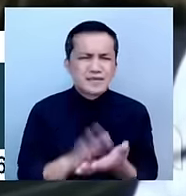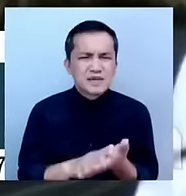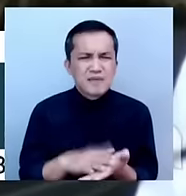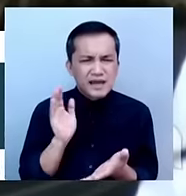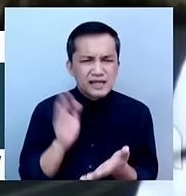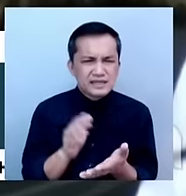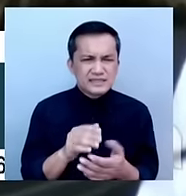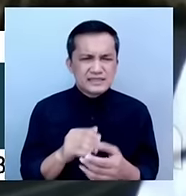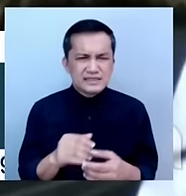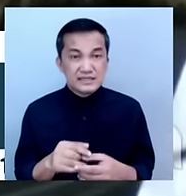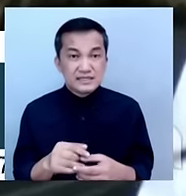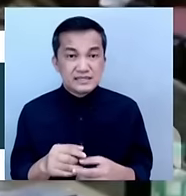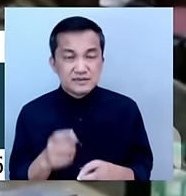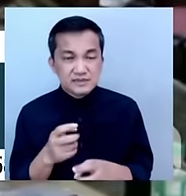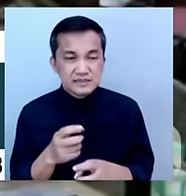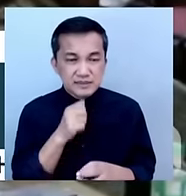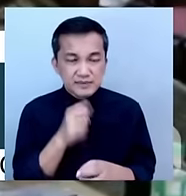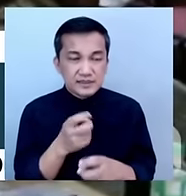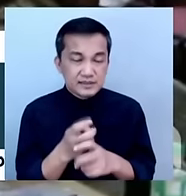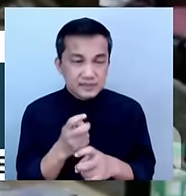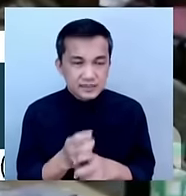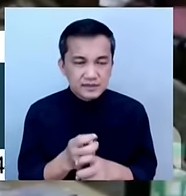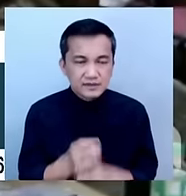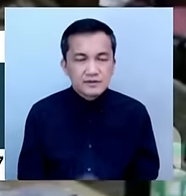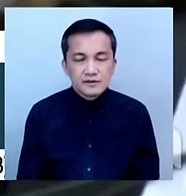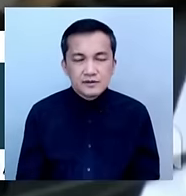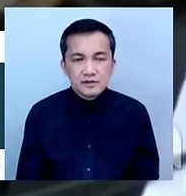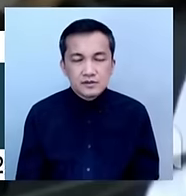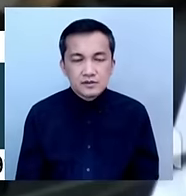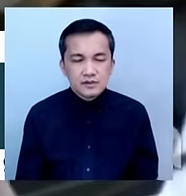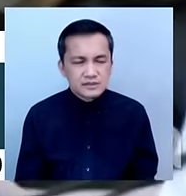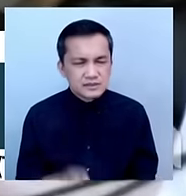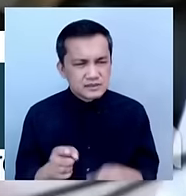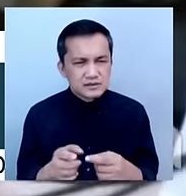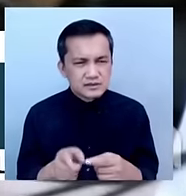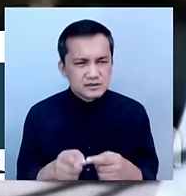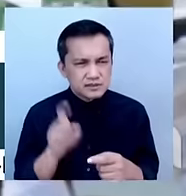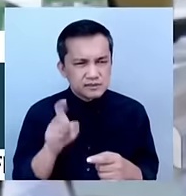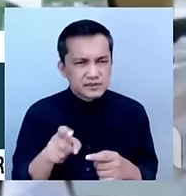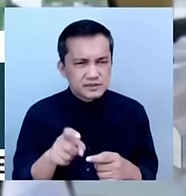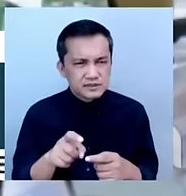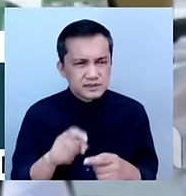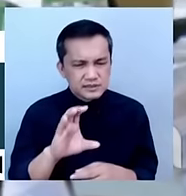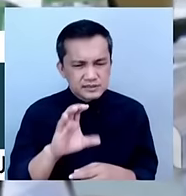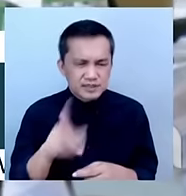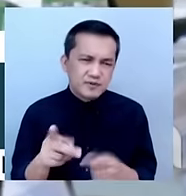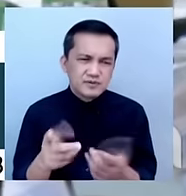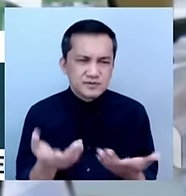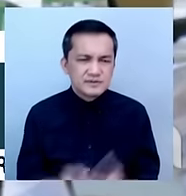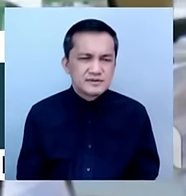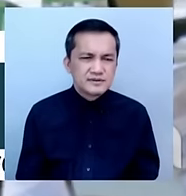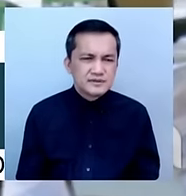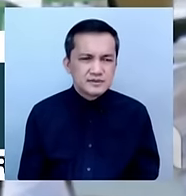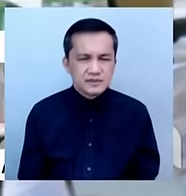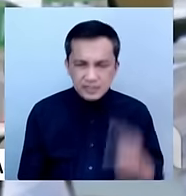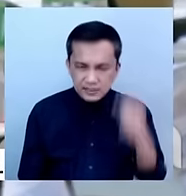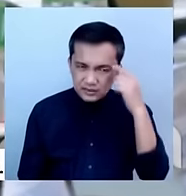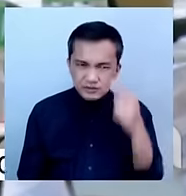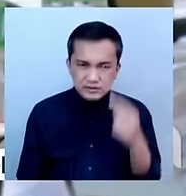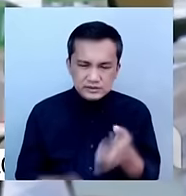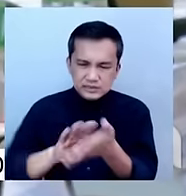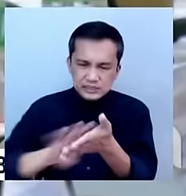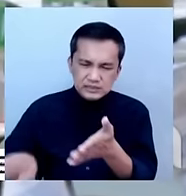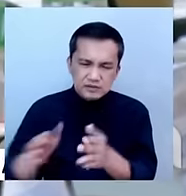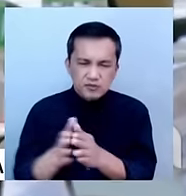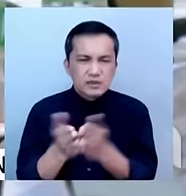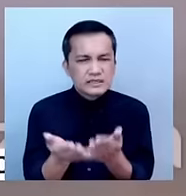ka hirap yun. Napakahirap yung booklet. Dapat sa telepono na lang. I think we have to do away with this booklet